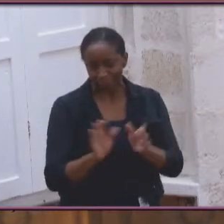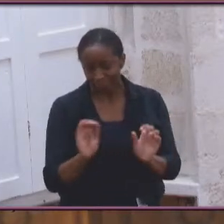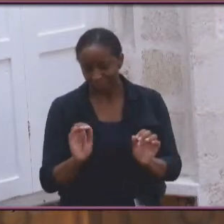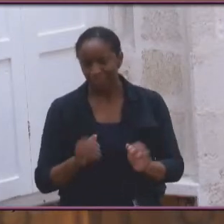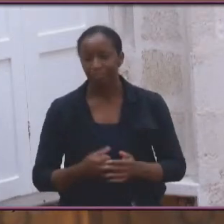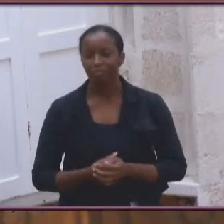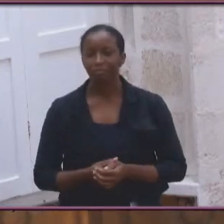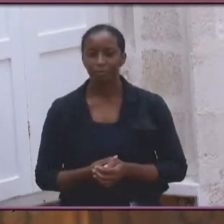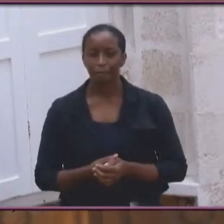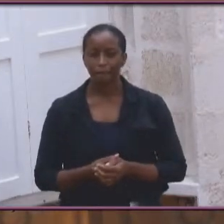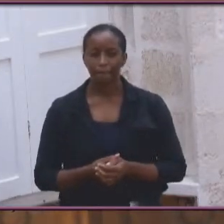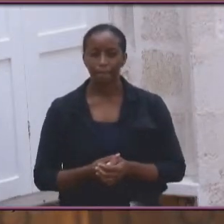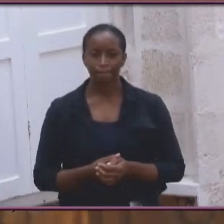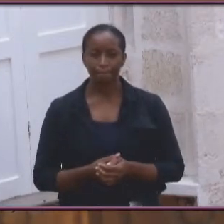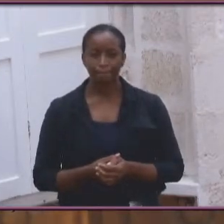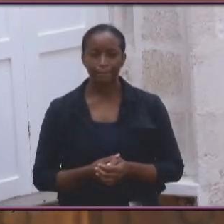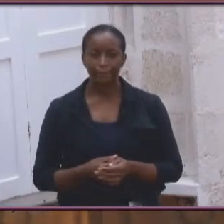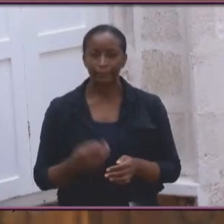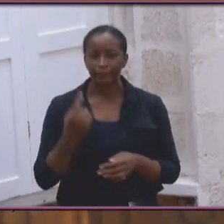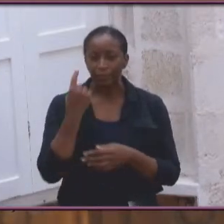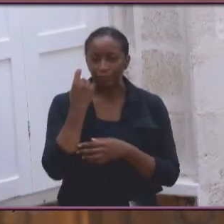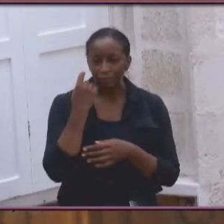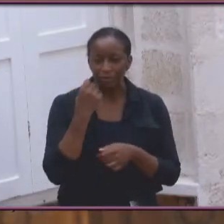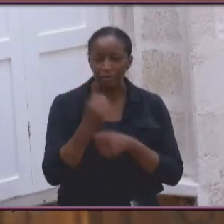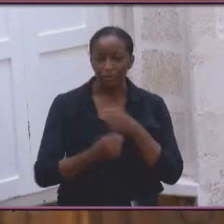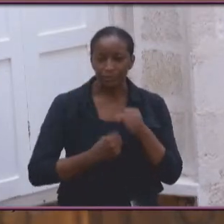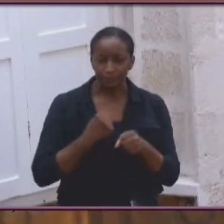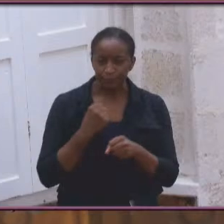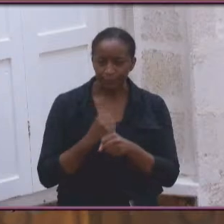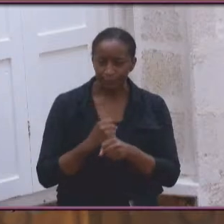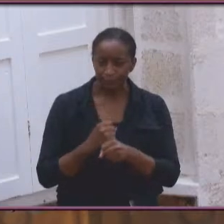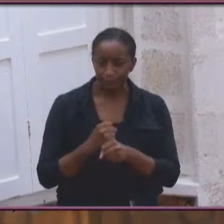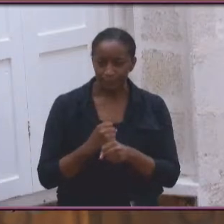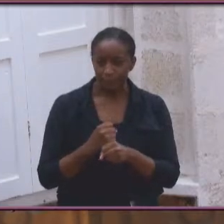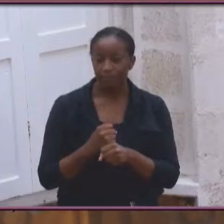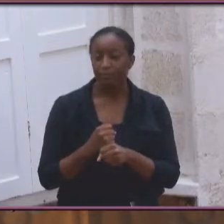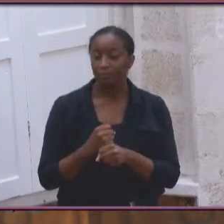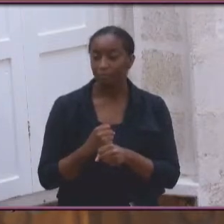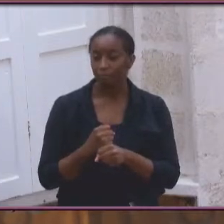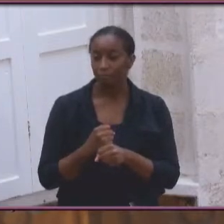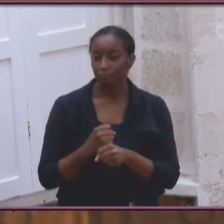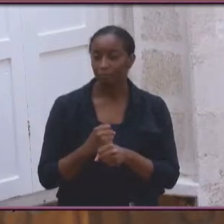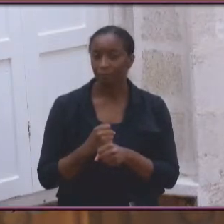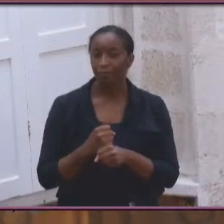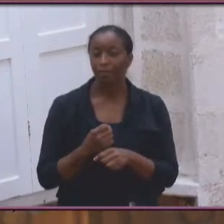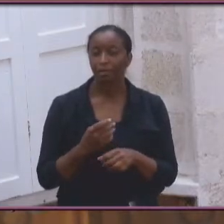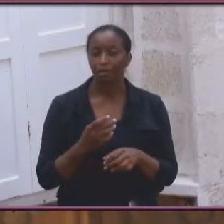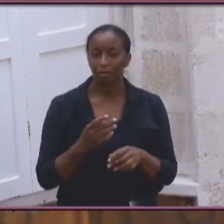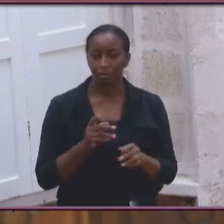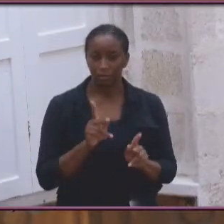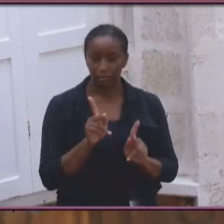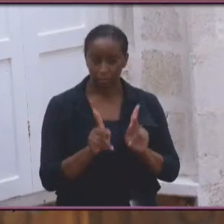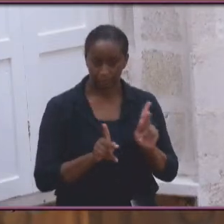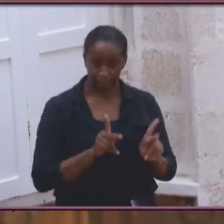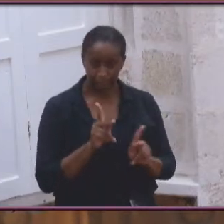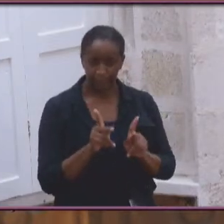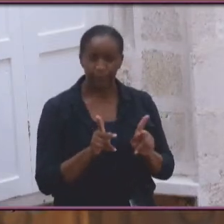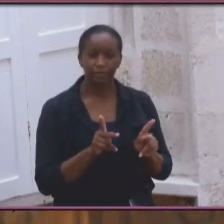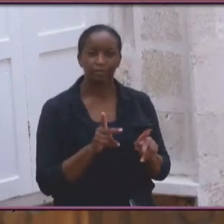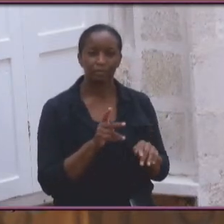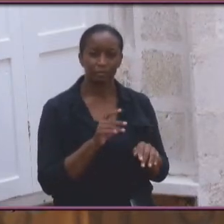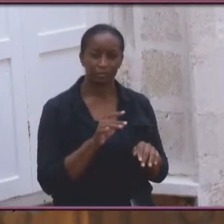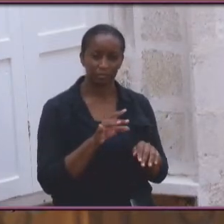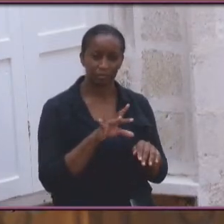about over 30 convictions in terms of people being fined. But we thought that took up a lot of manpower